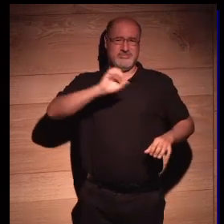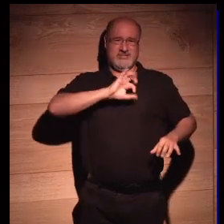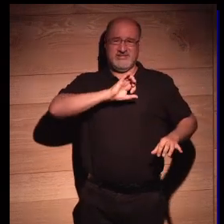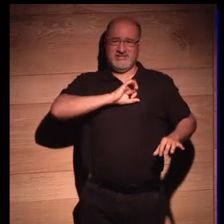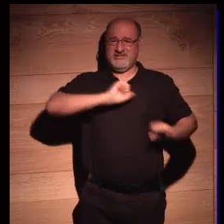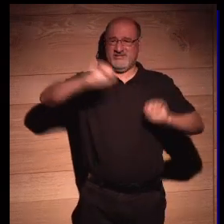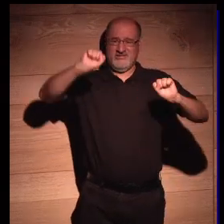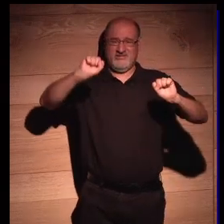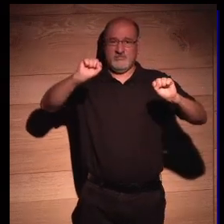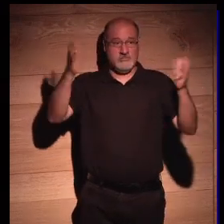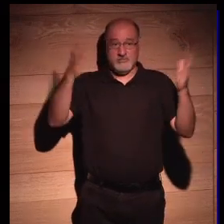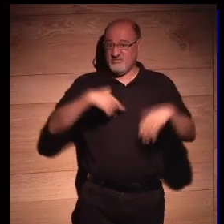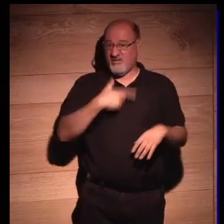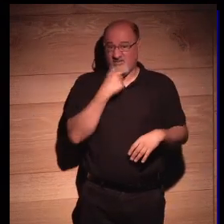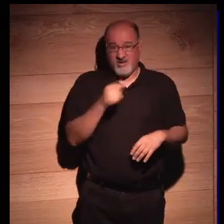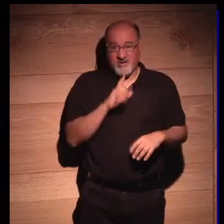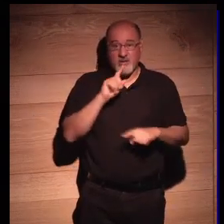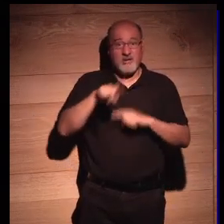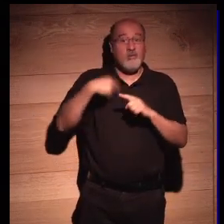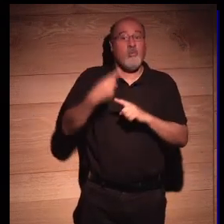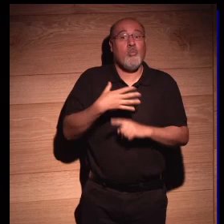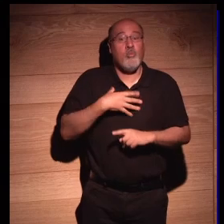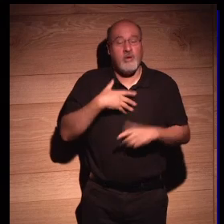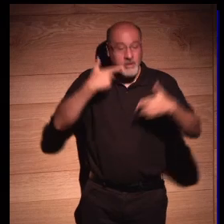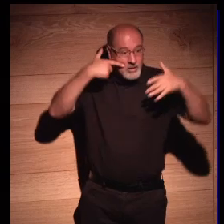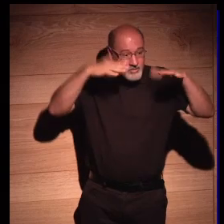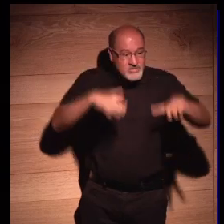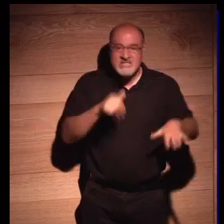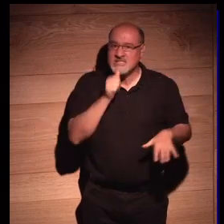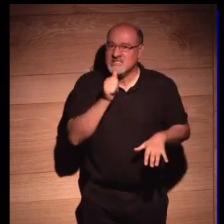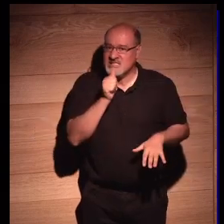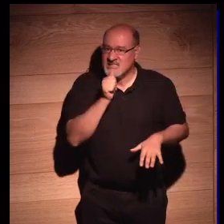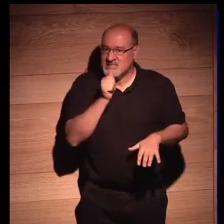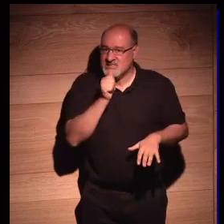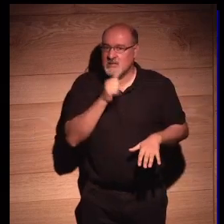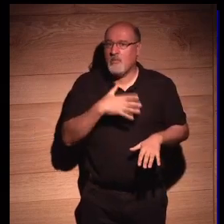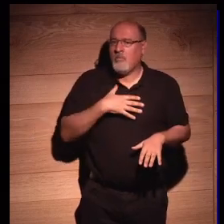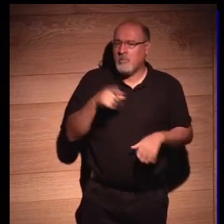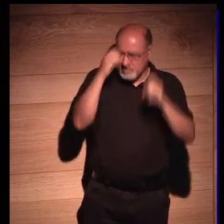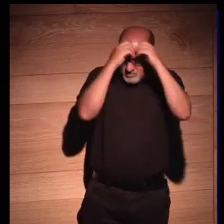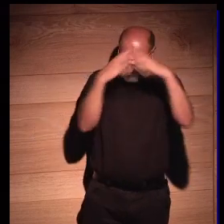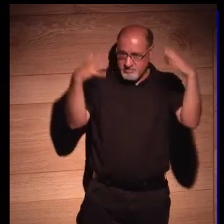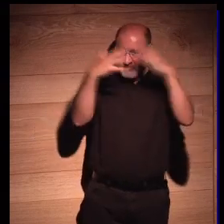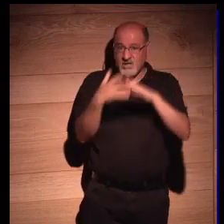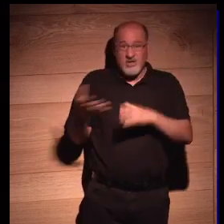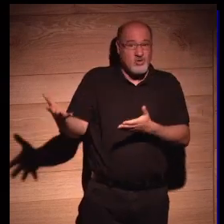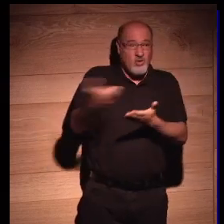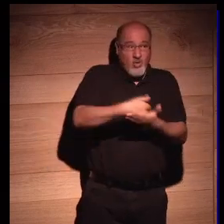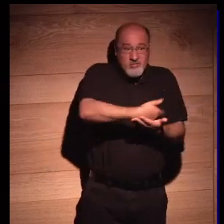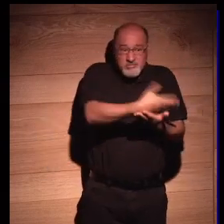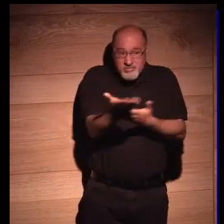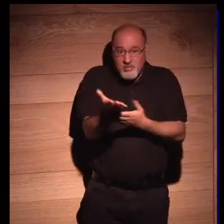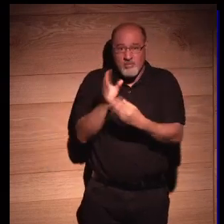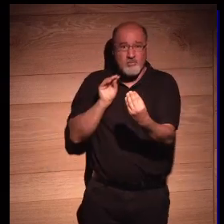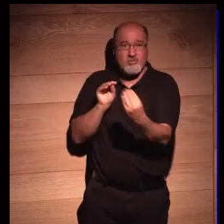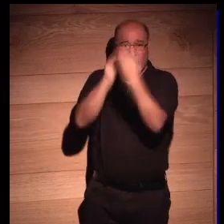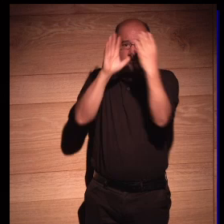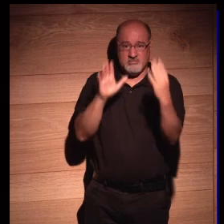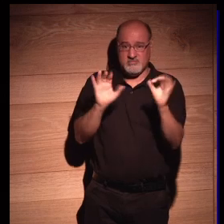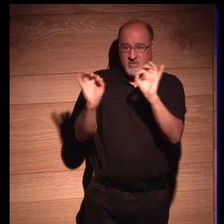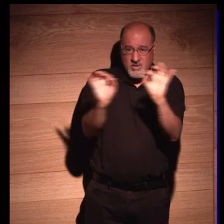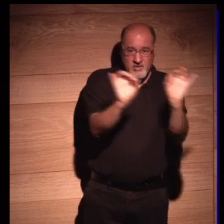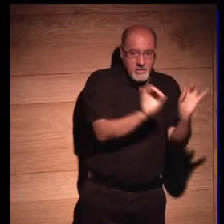It's not easy being a superhero today. It's possible that you have not discovered it yet, that you think that you are like all